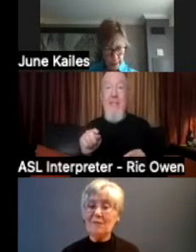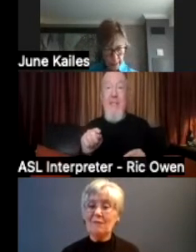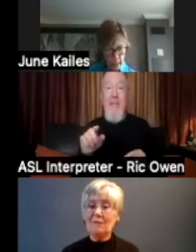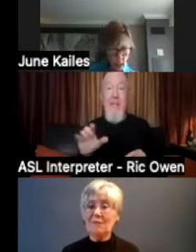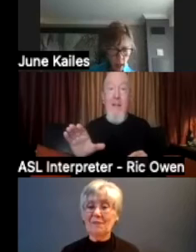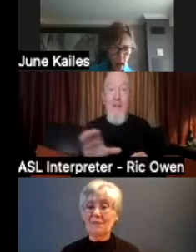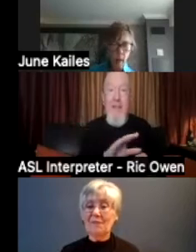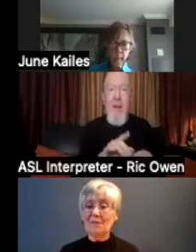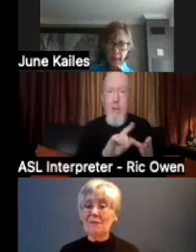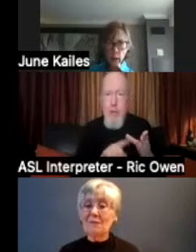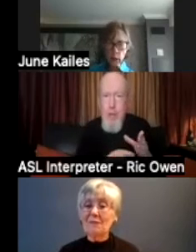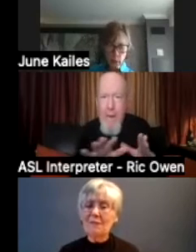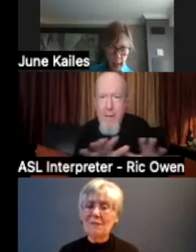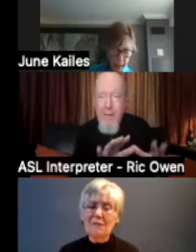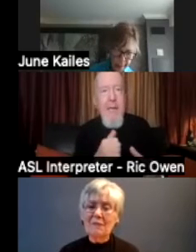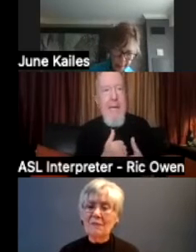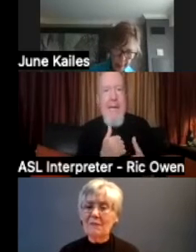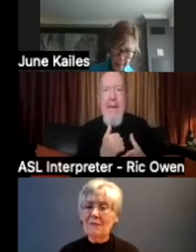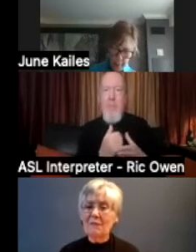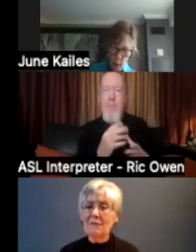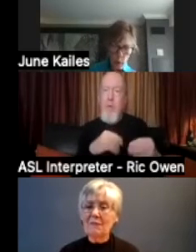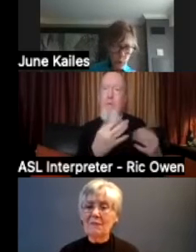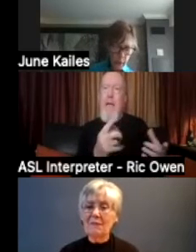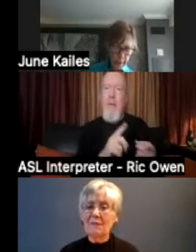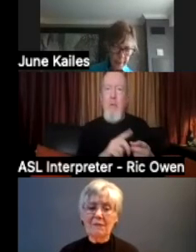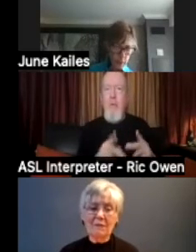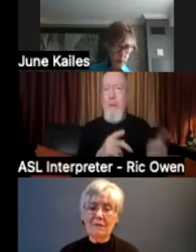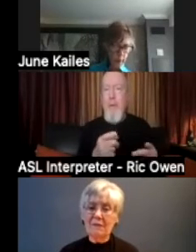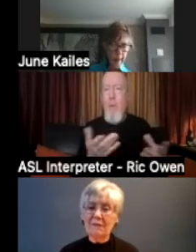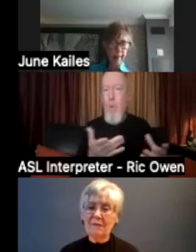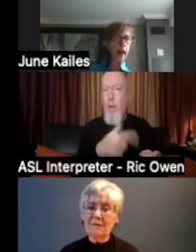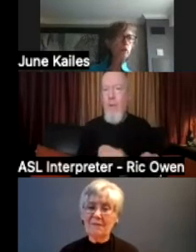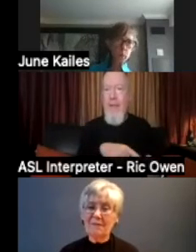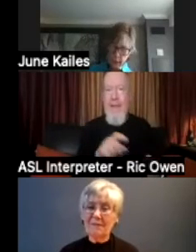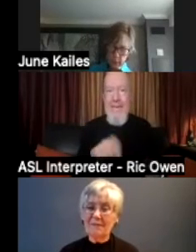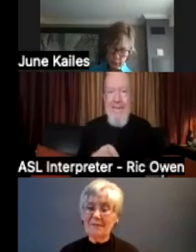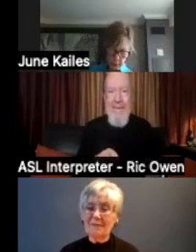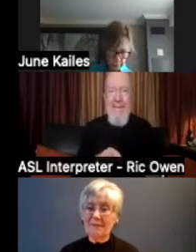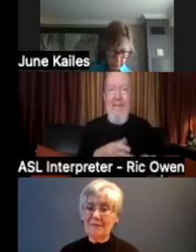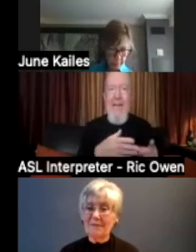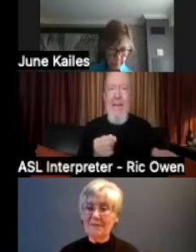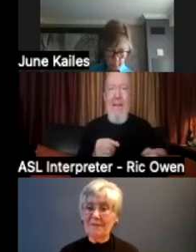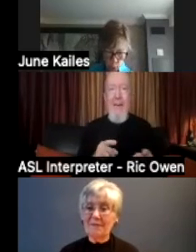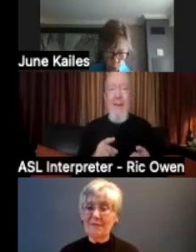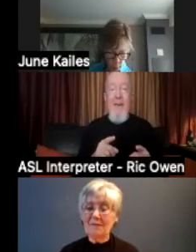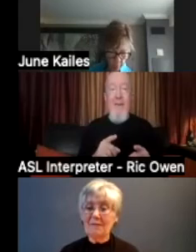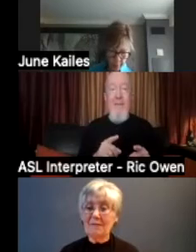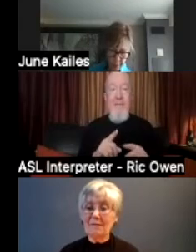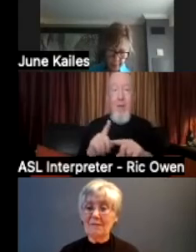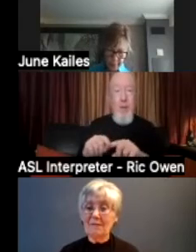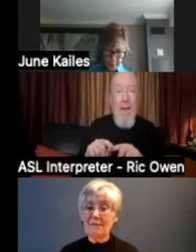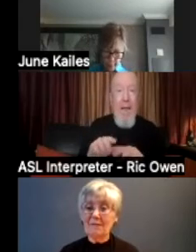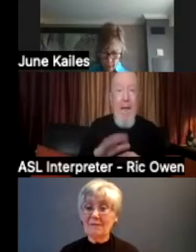they need, and also can, rather than relying on registries that don't